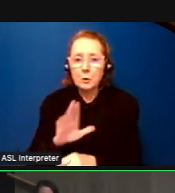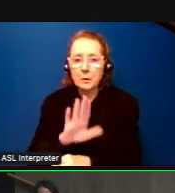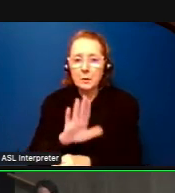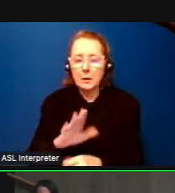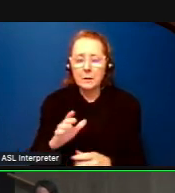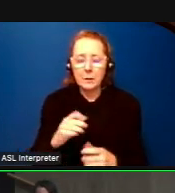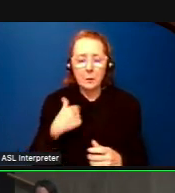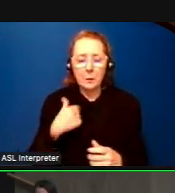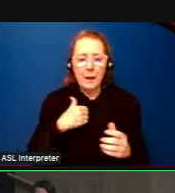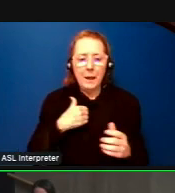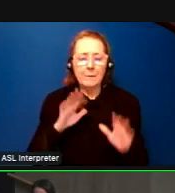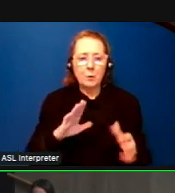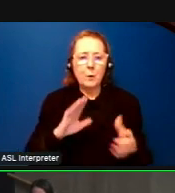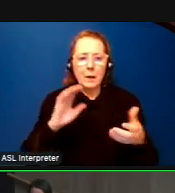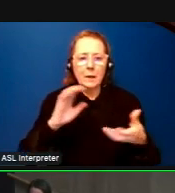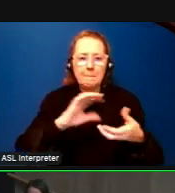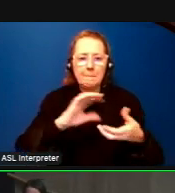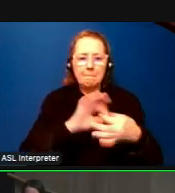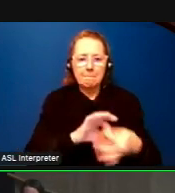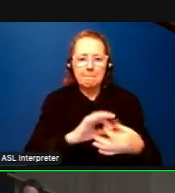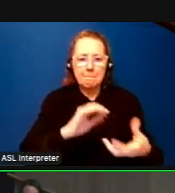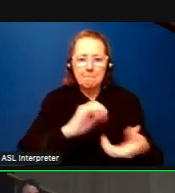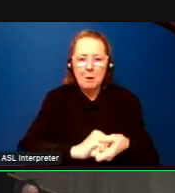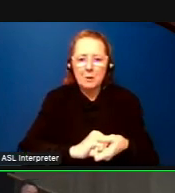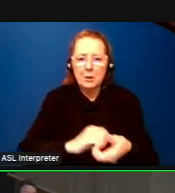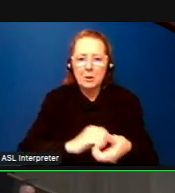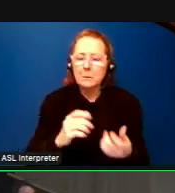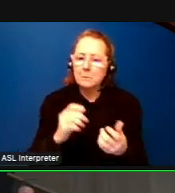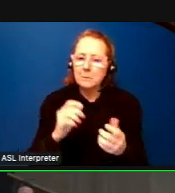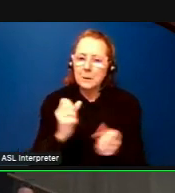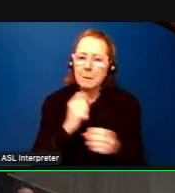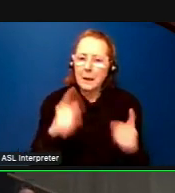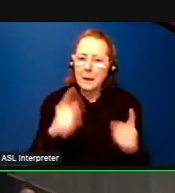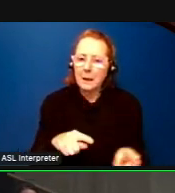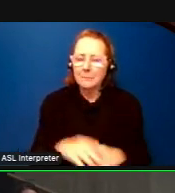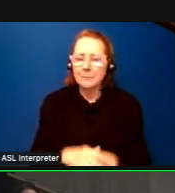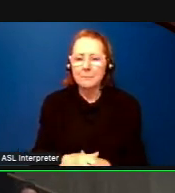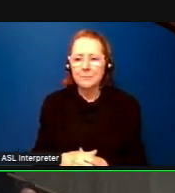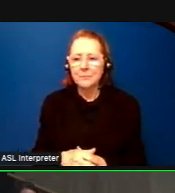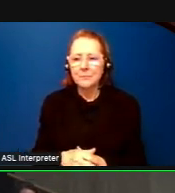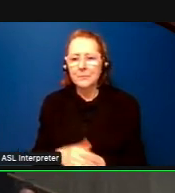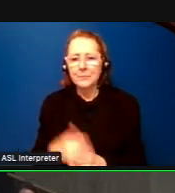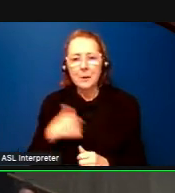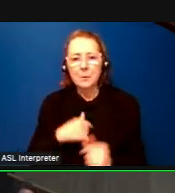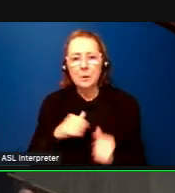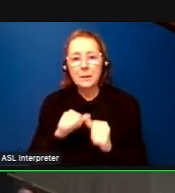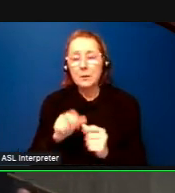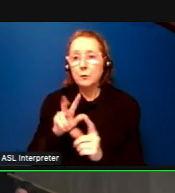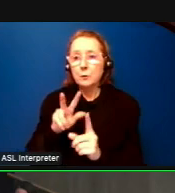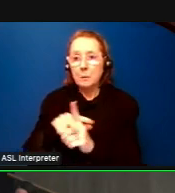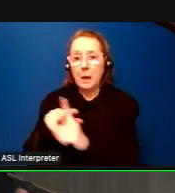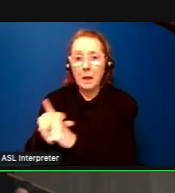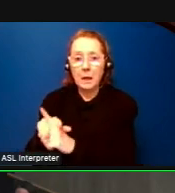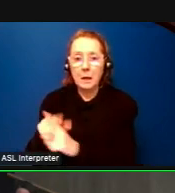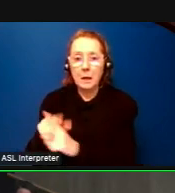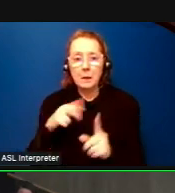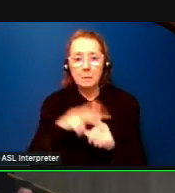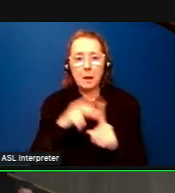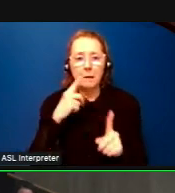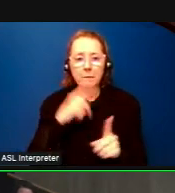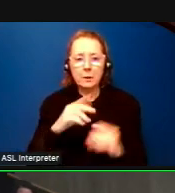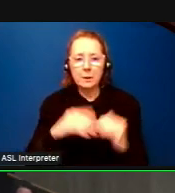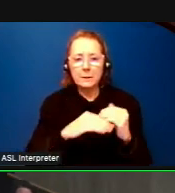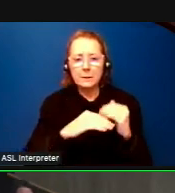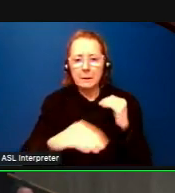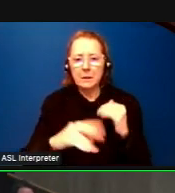great collaborative effort in this community to make that happen. We're continuing to apply. We've applied for stabilization vouchers, which is what